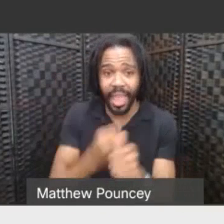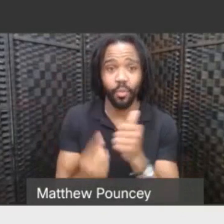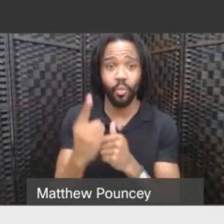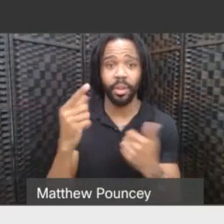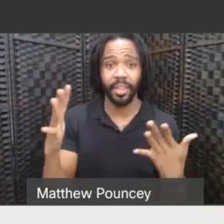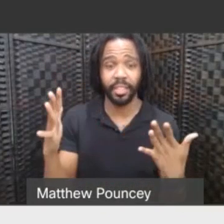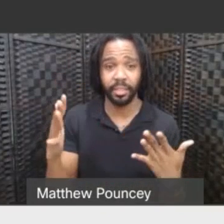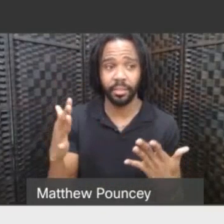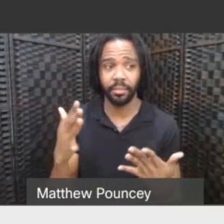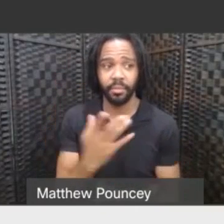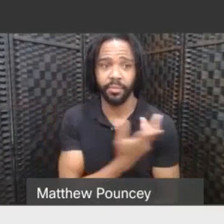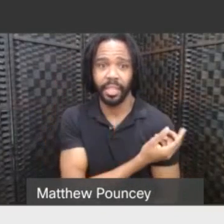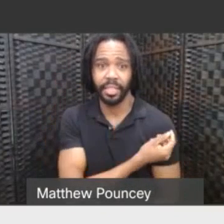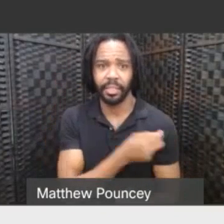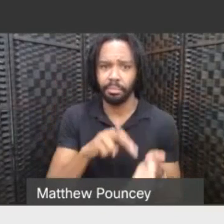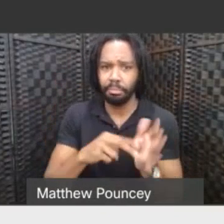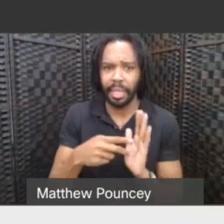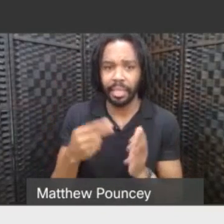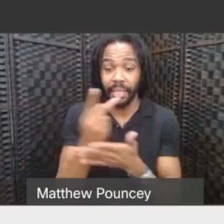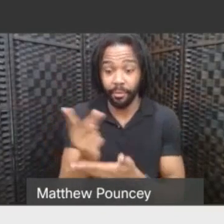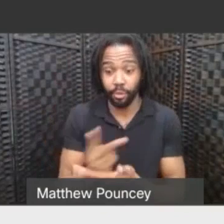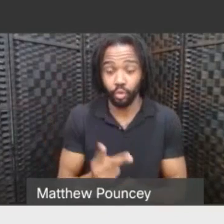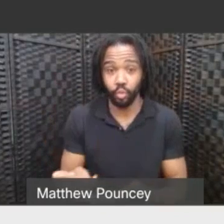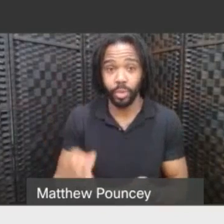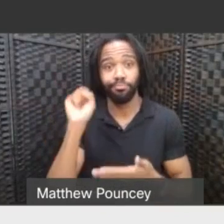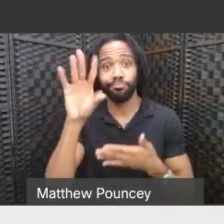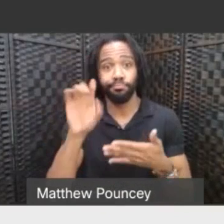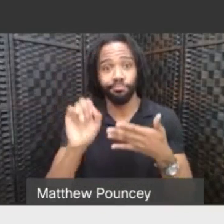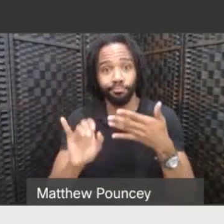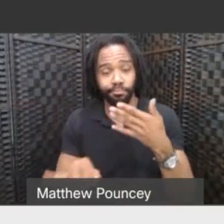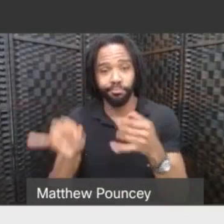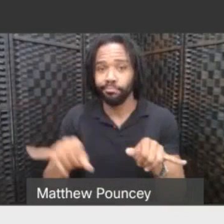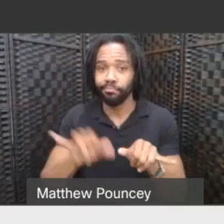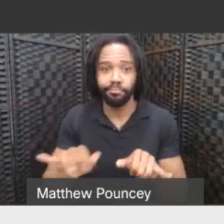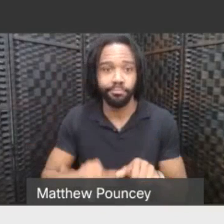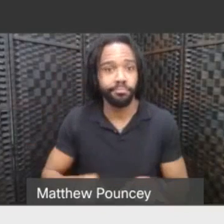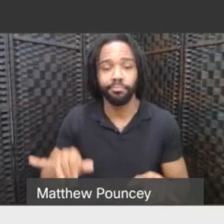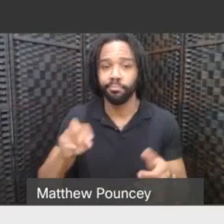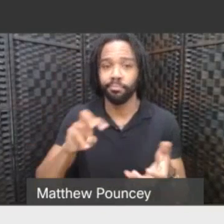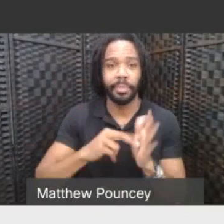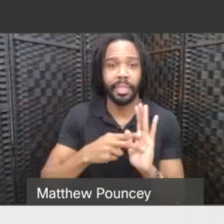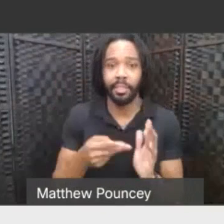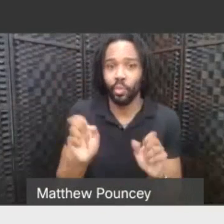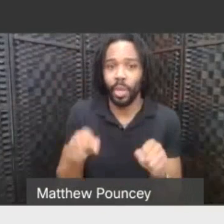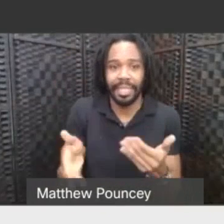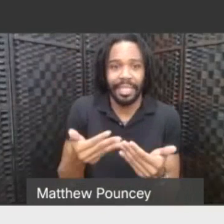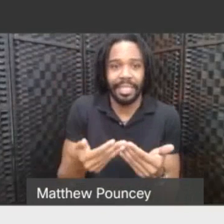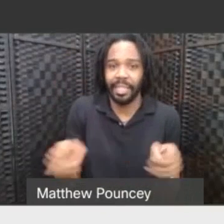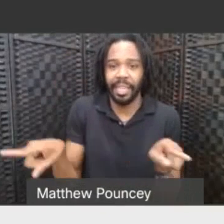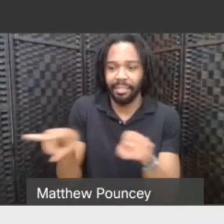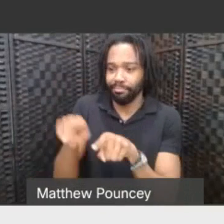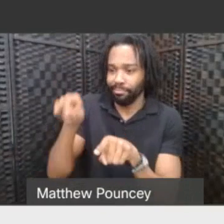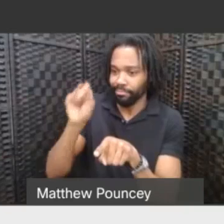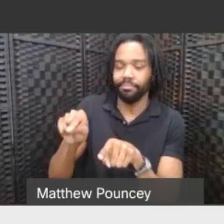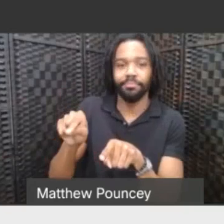like you're submitting the same data every 2 weeks. So it's just a matter of hitting send on the same report,